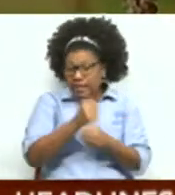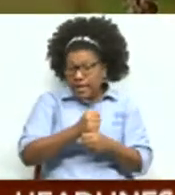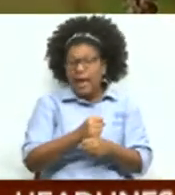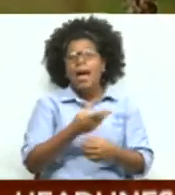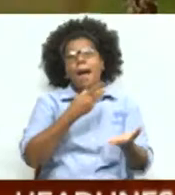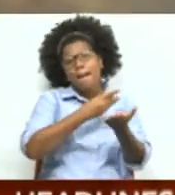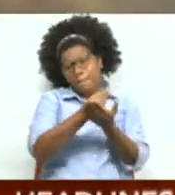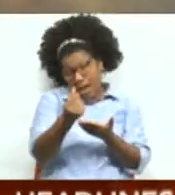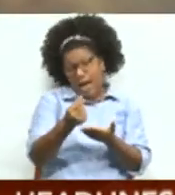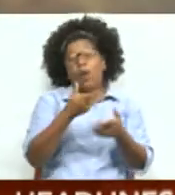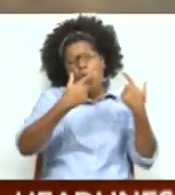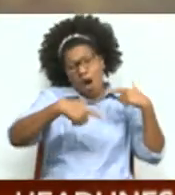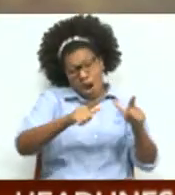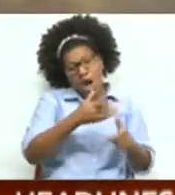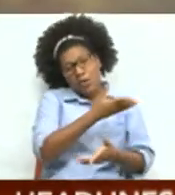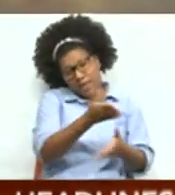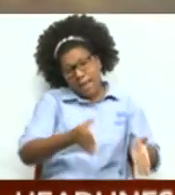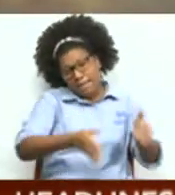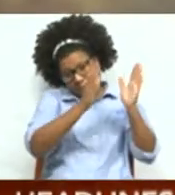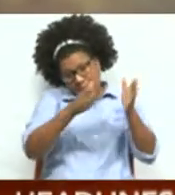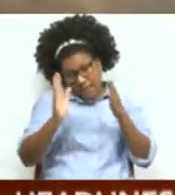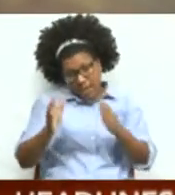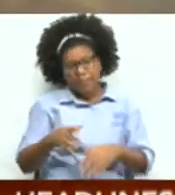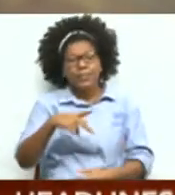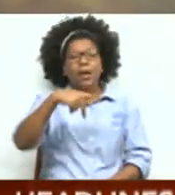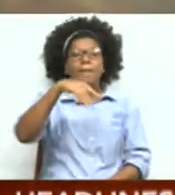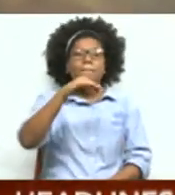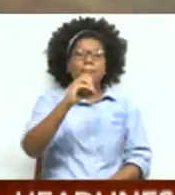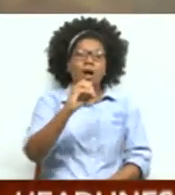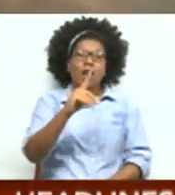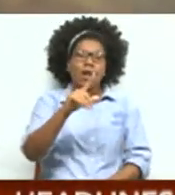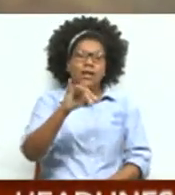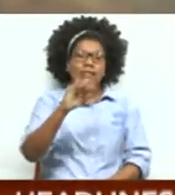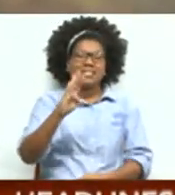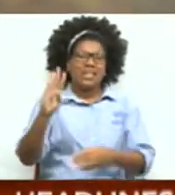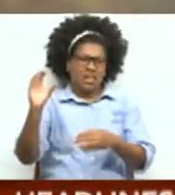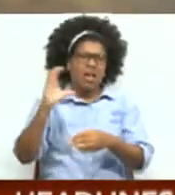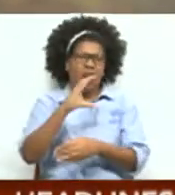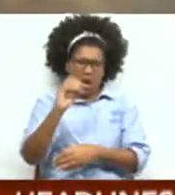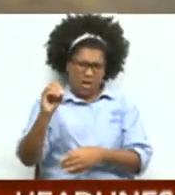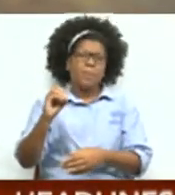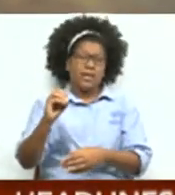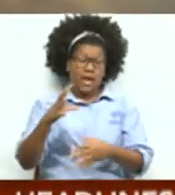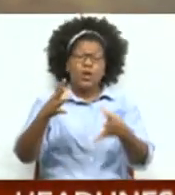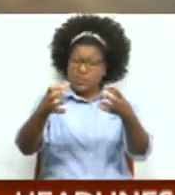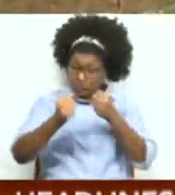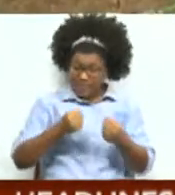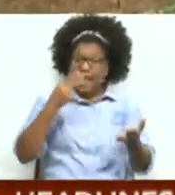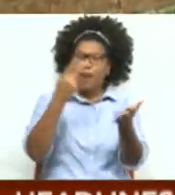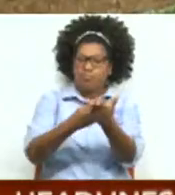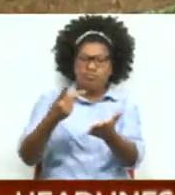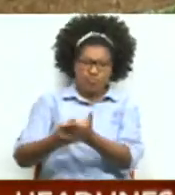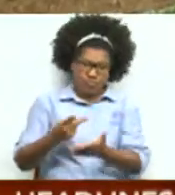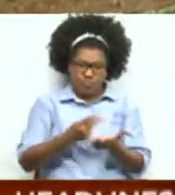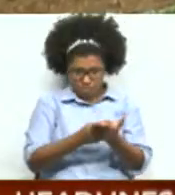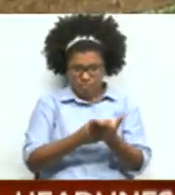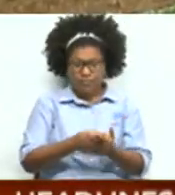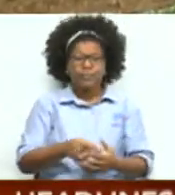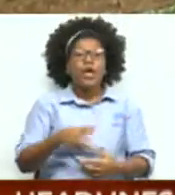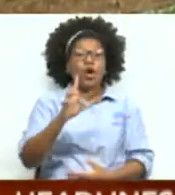Policy Consultants Limited was responsible for developing the land and obtaining approvals. Randy, whose name was changed,